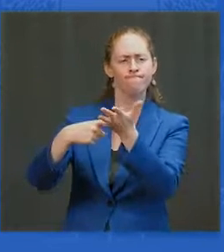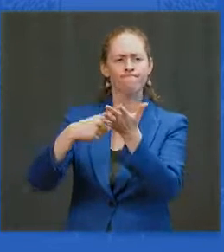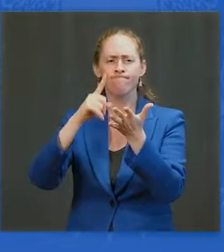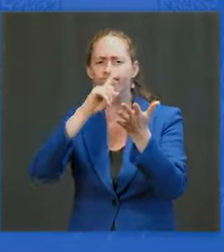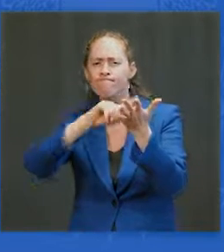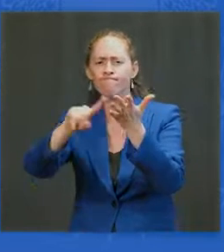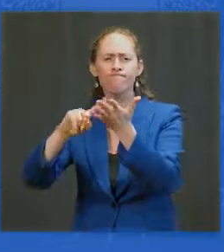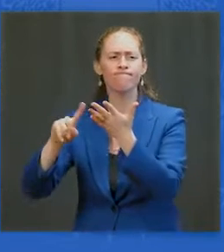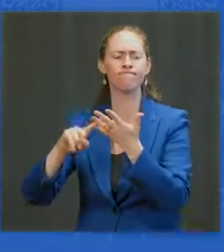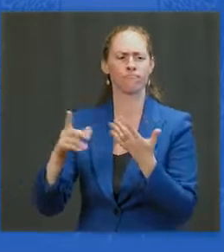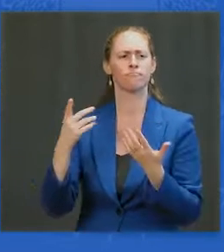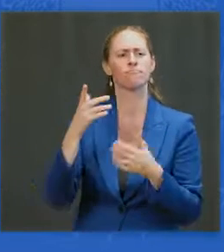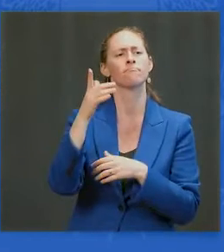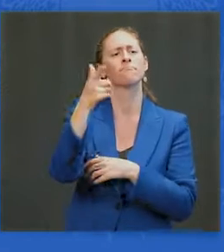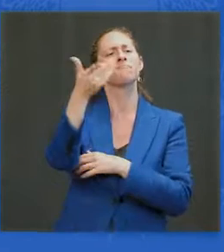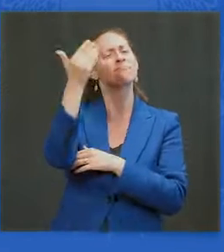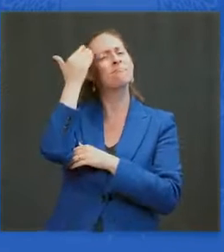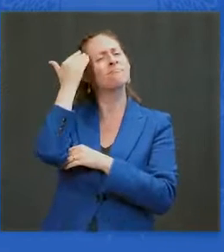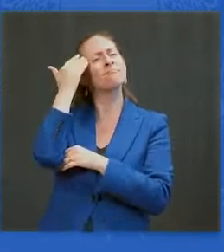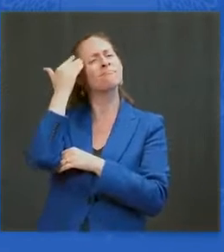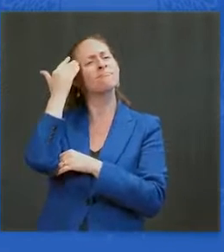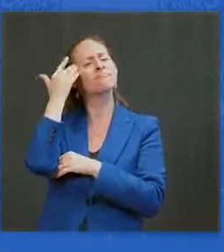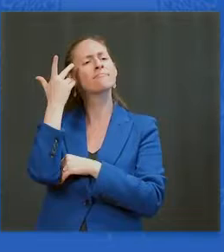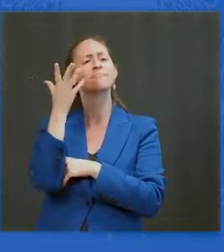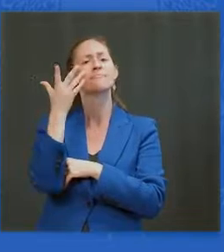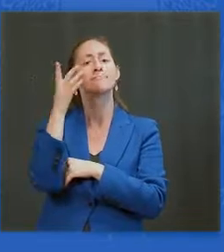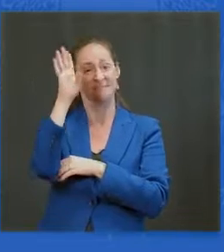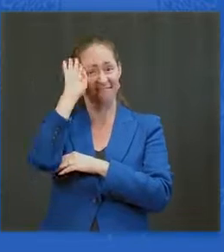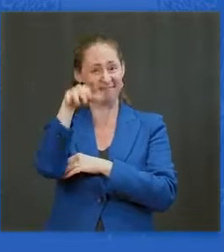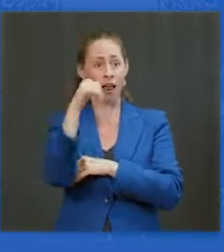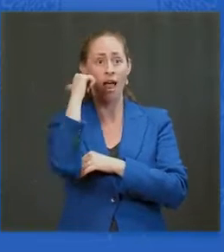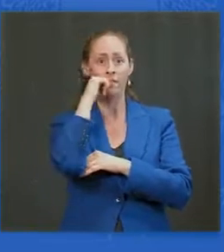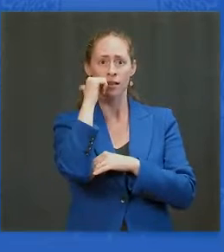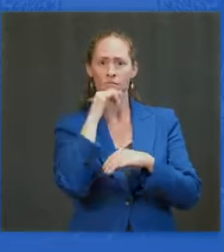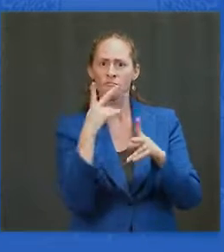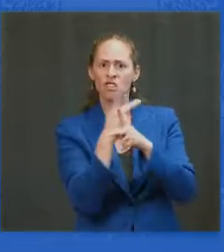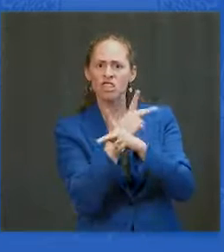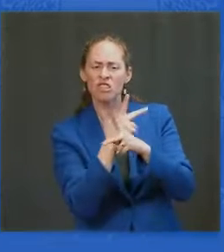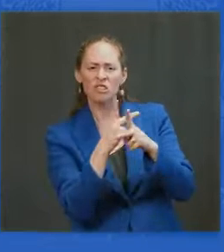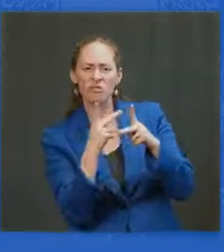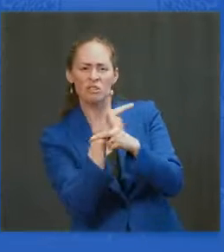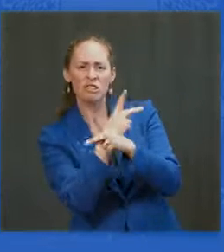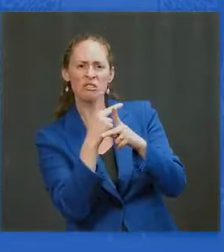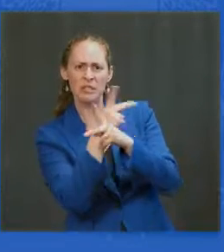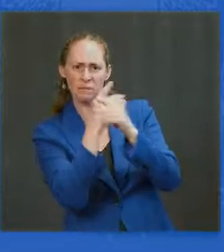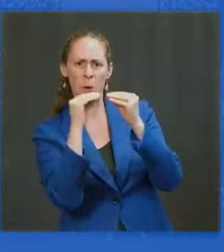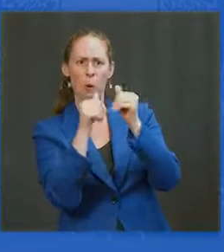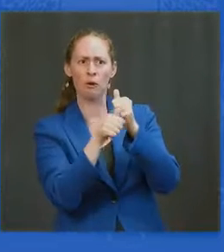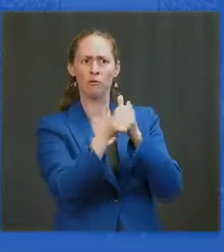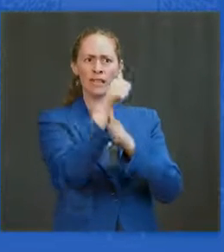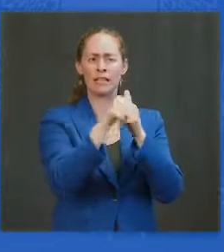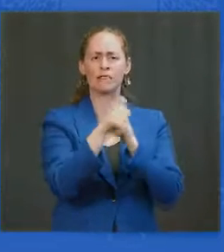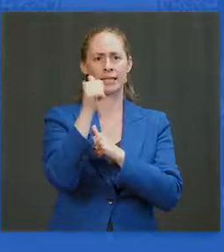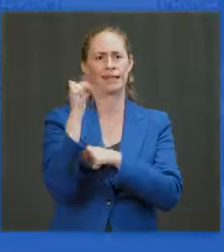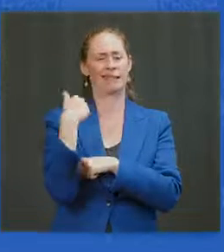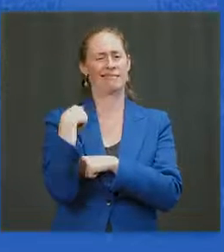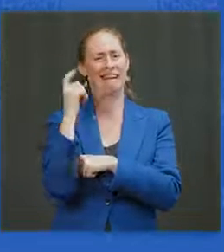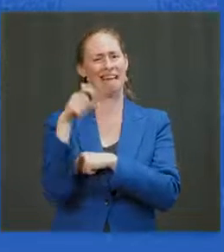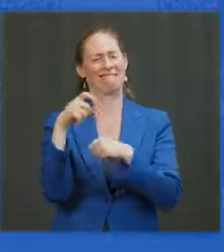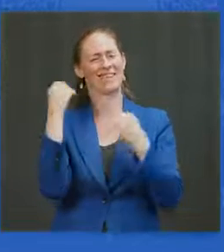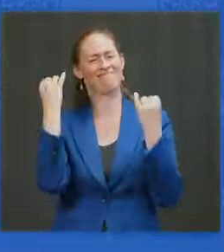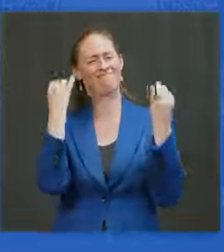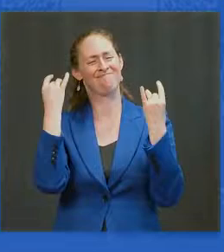I've been briefed on and the need to factor those risks in. They're real